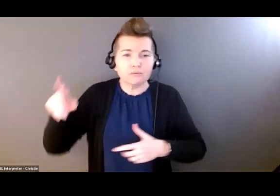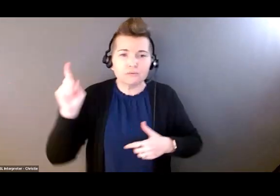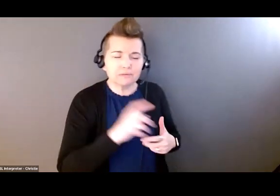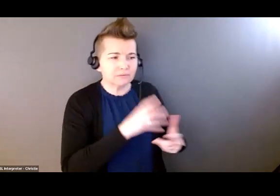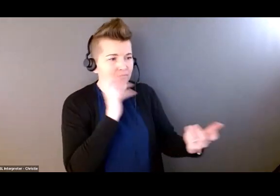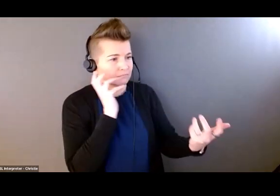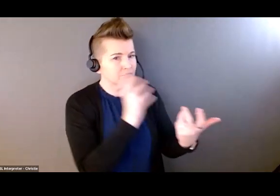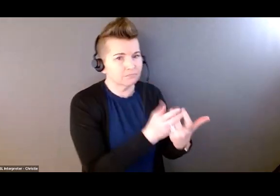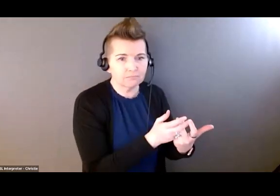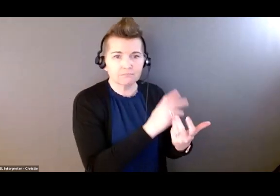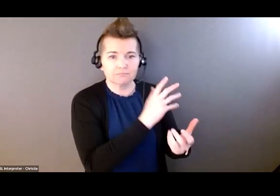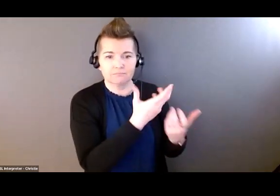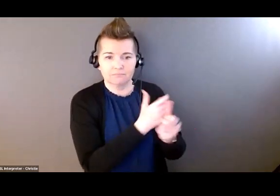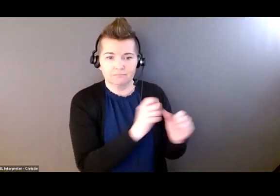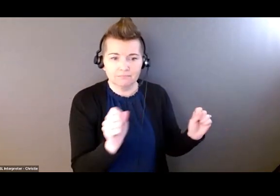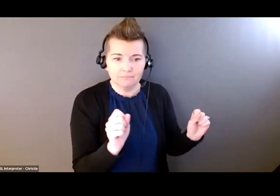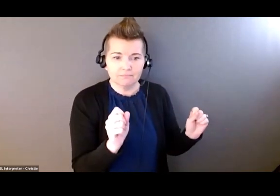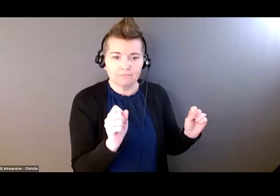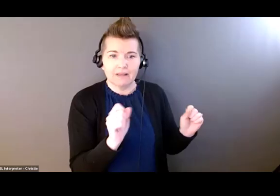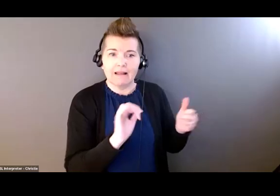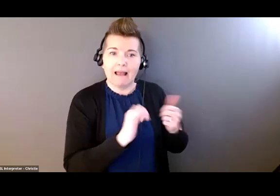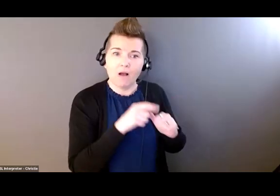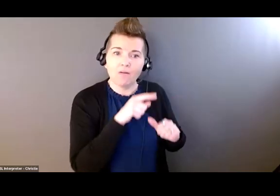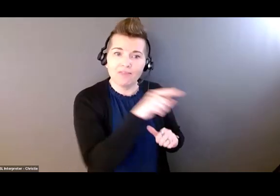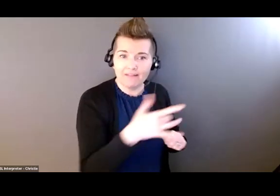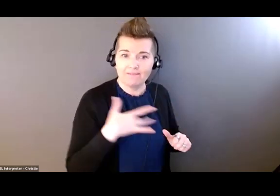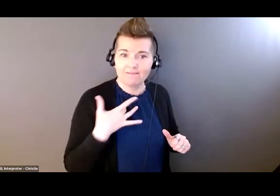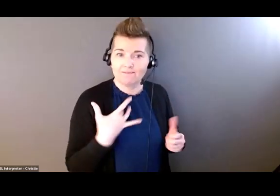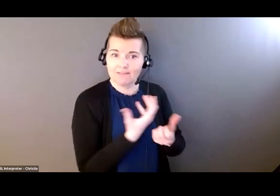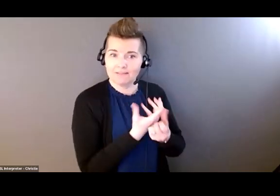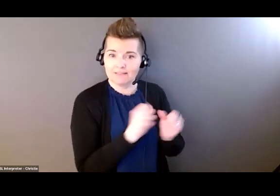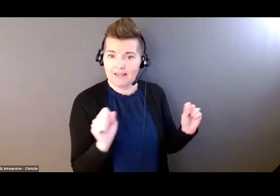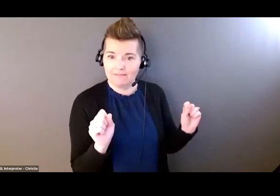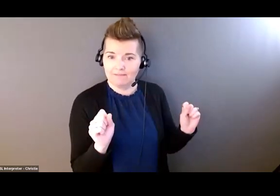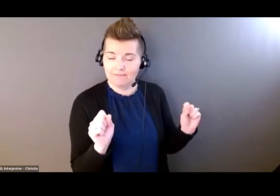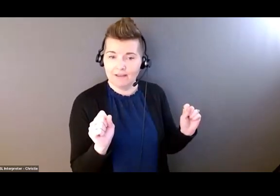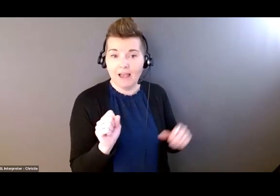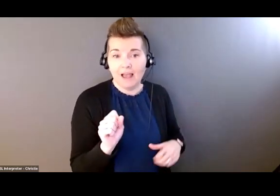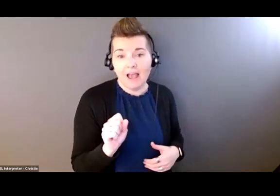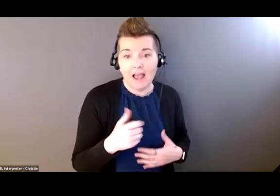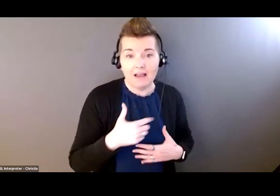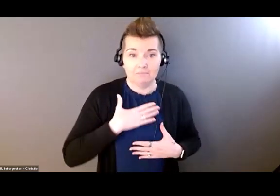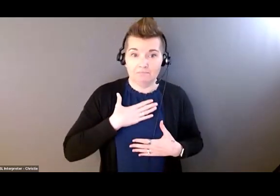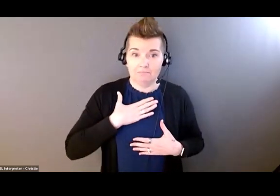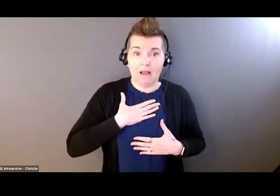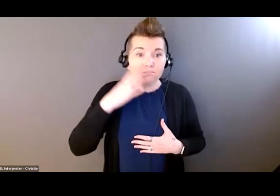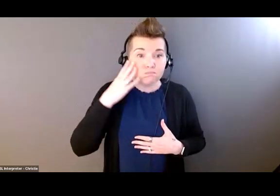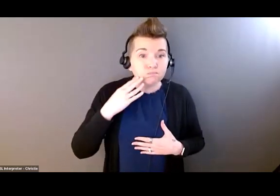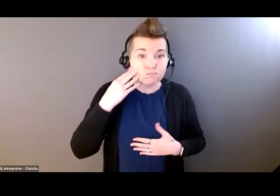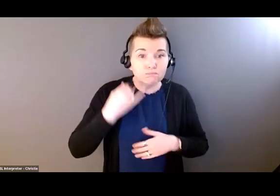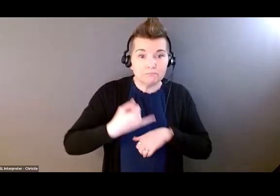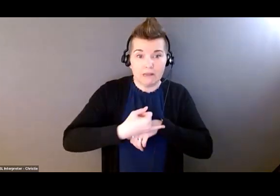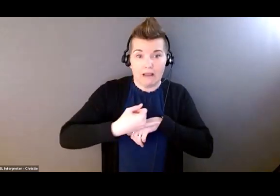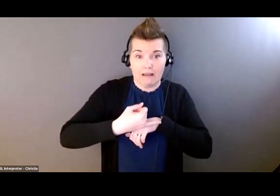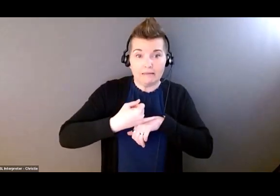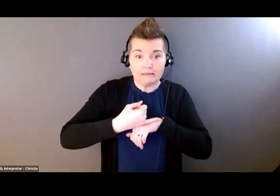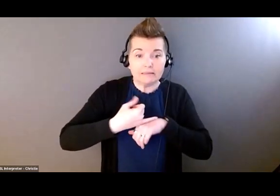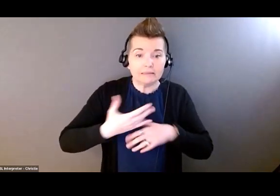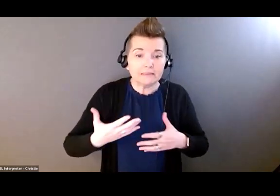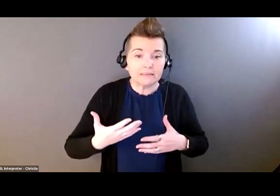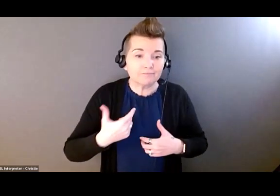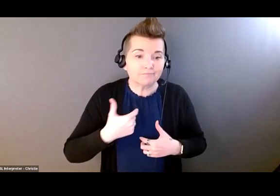break down the hierarchy and think about patient safety in ways that people that we serve see it? Part of